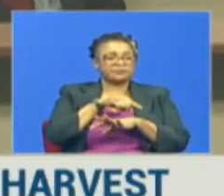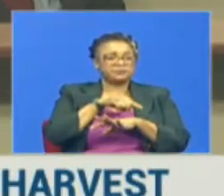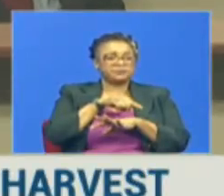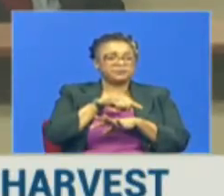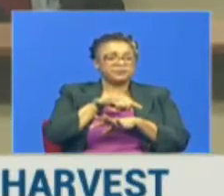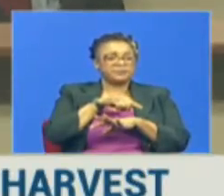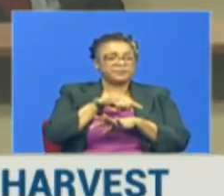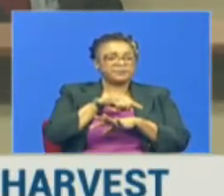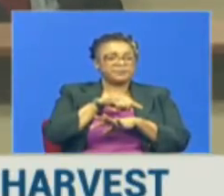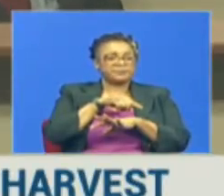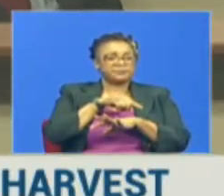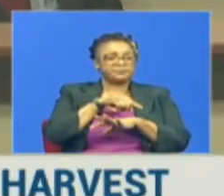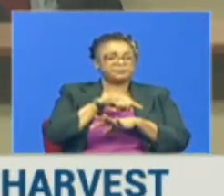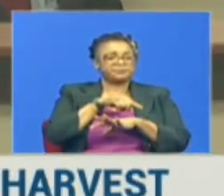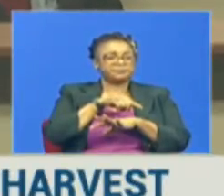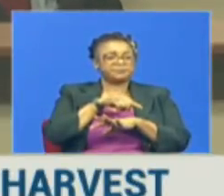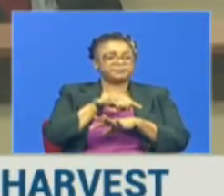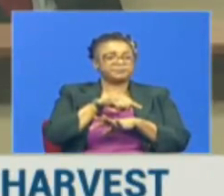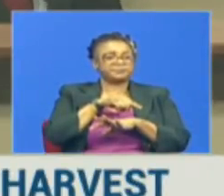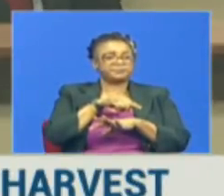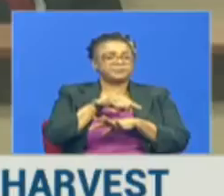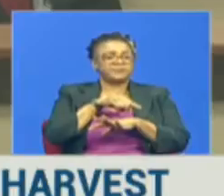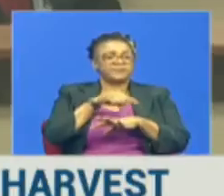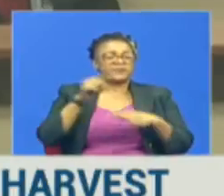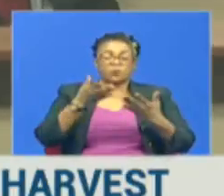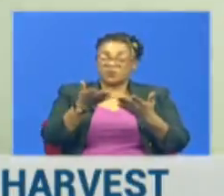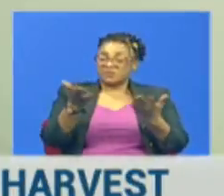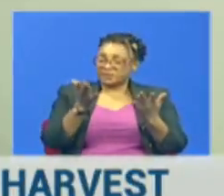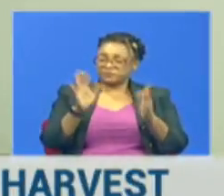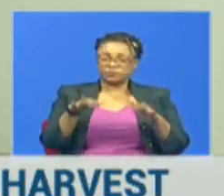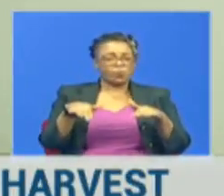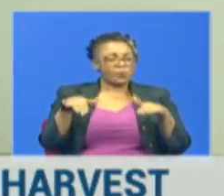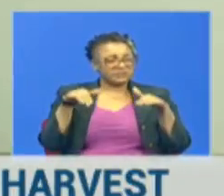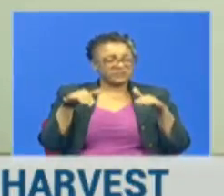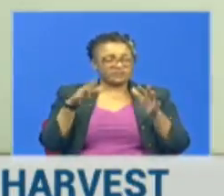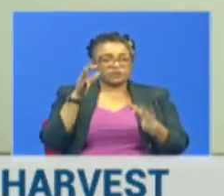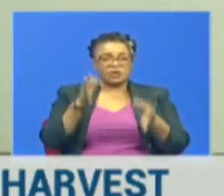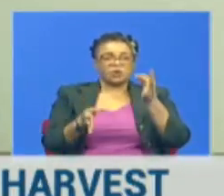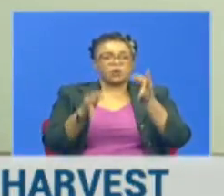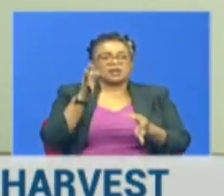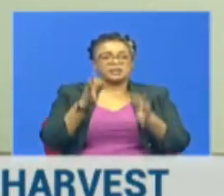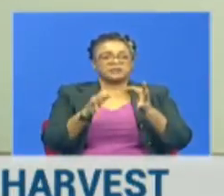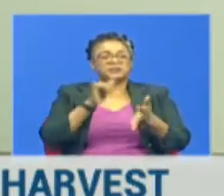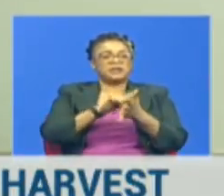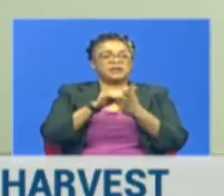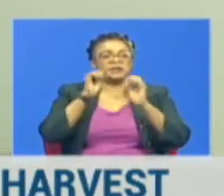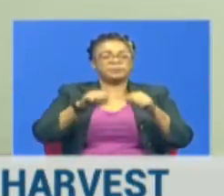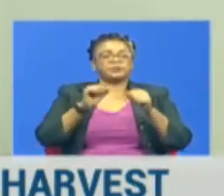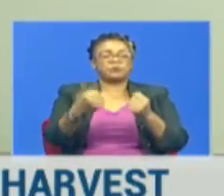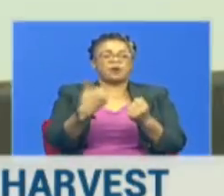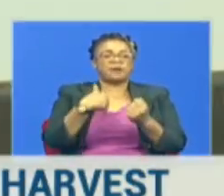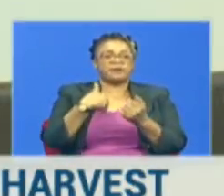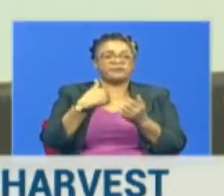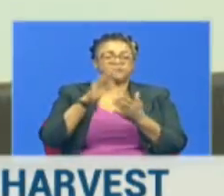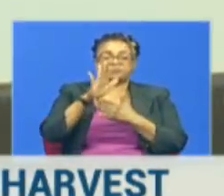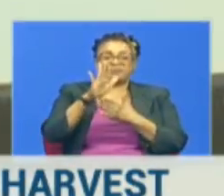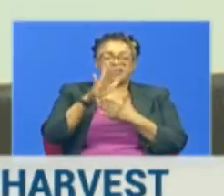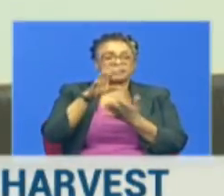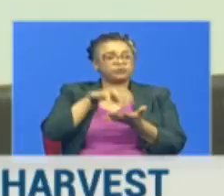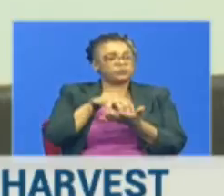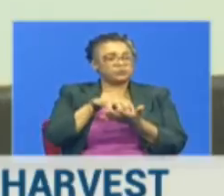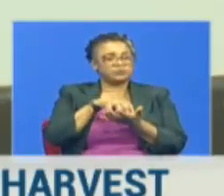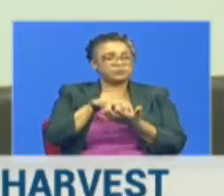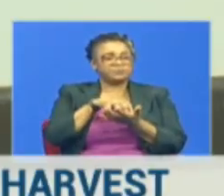They sat at the dock, pensively waiting for the ruling that would seal their fate. The pin drop silence in the court